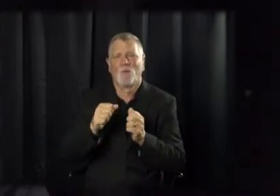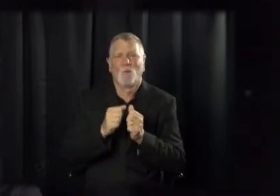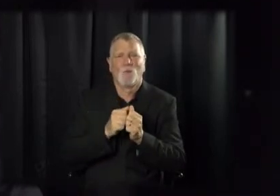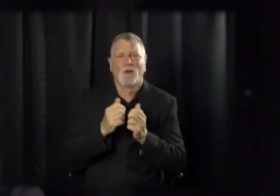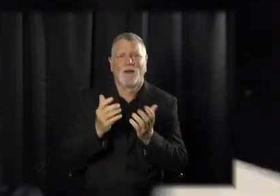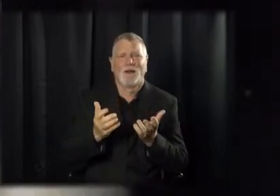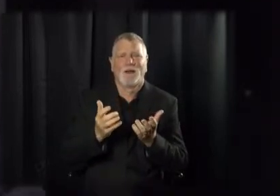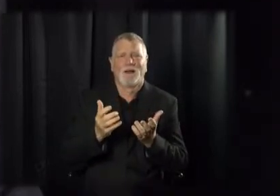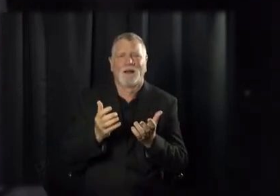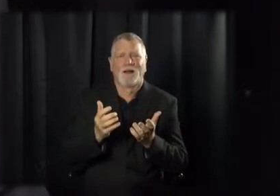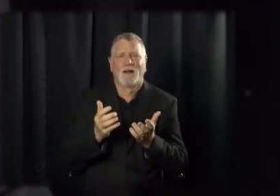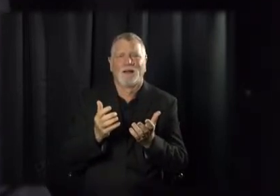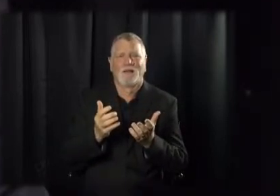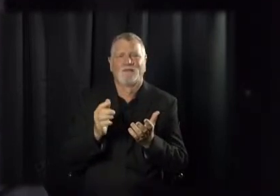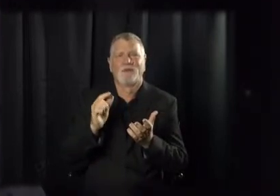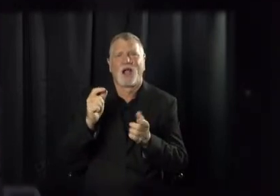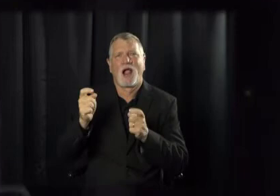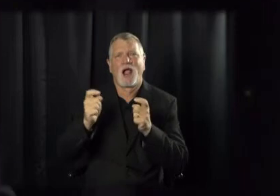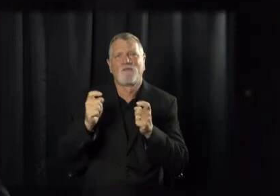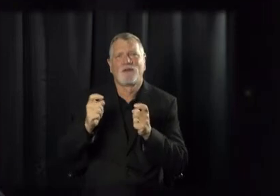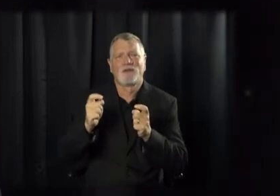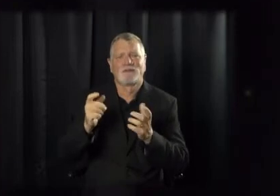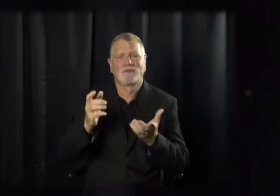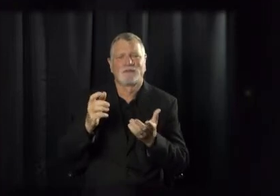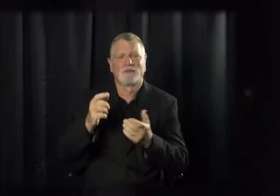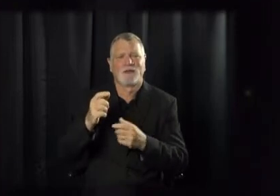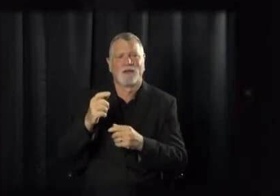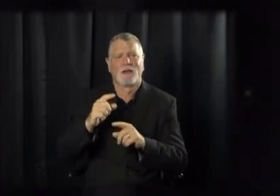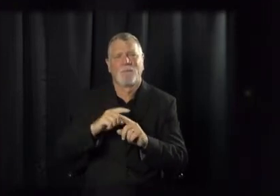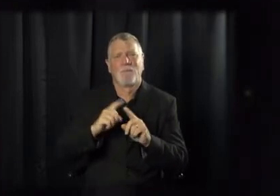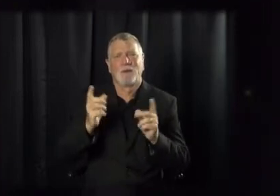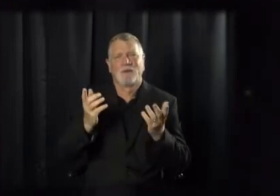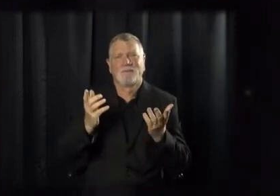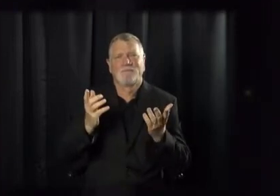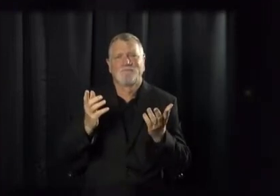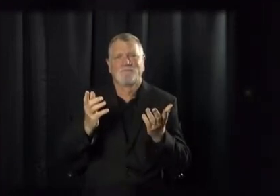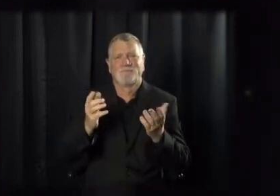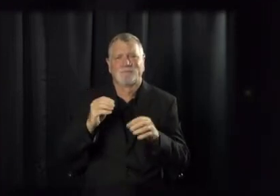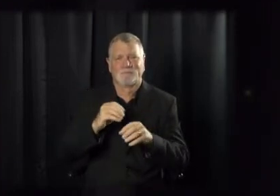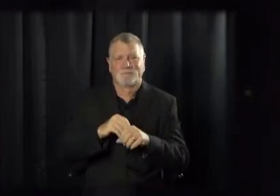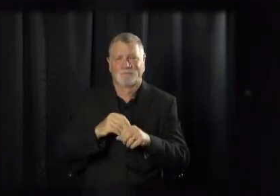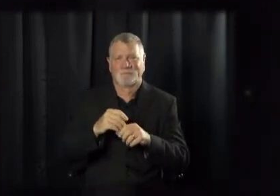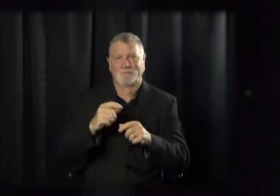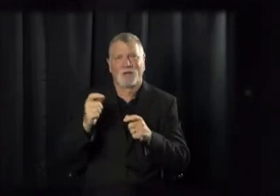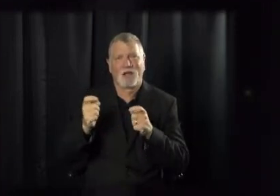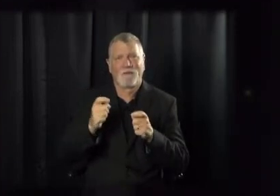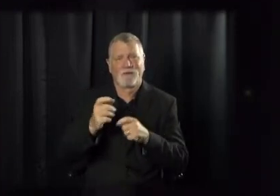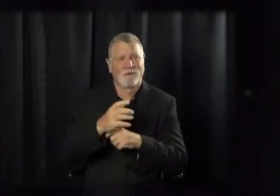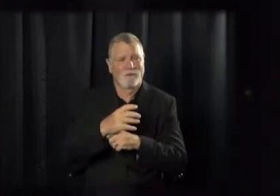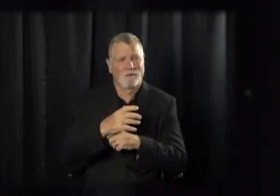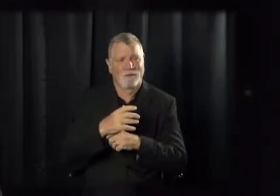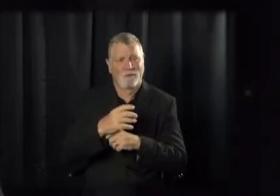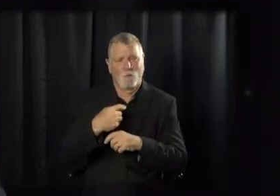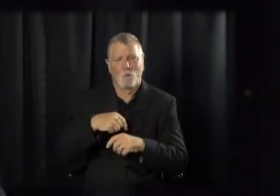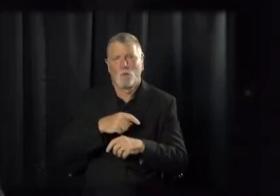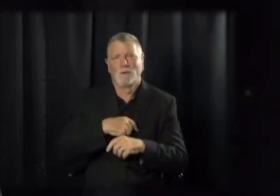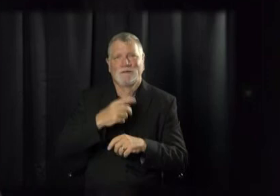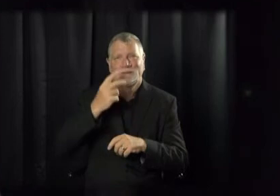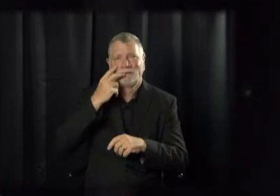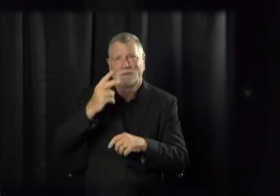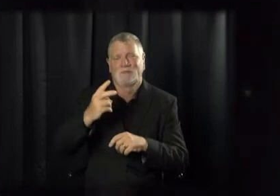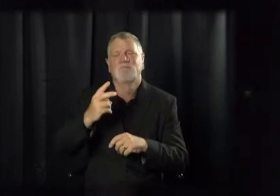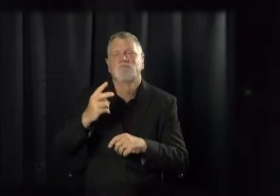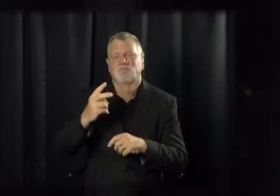with governance. But in terms of governance, we see eye